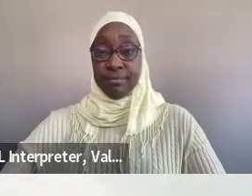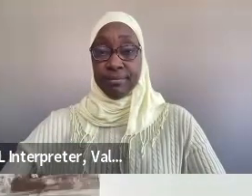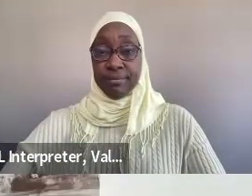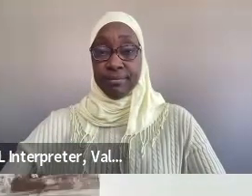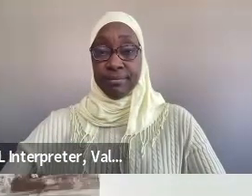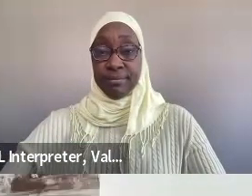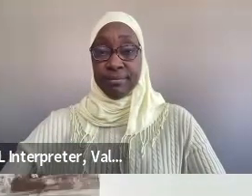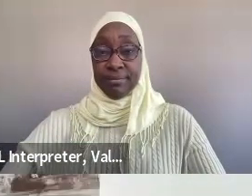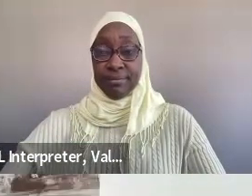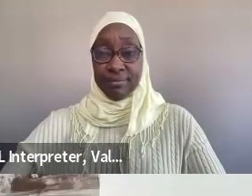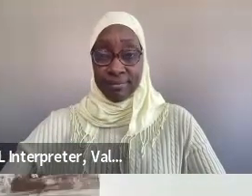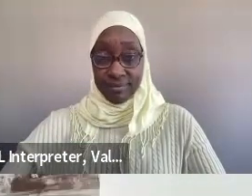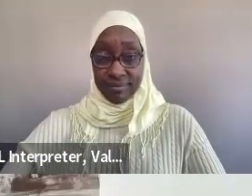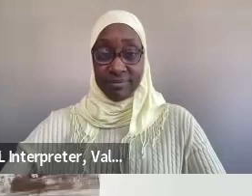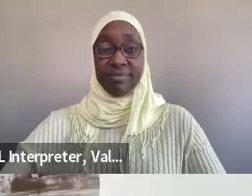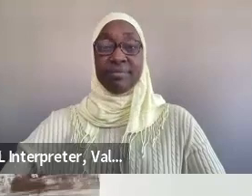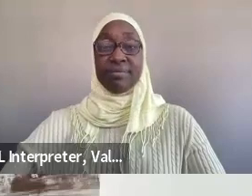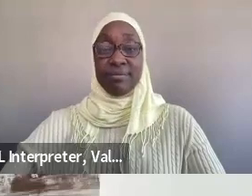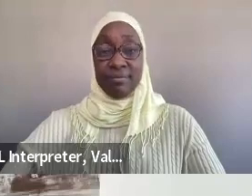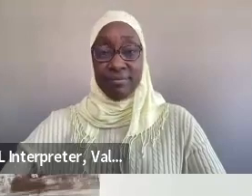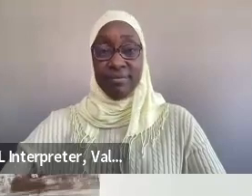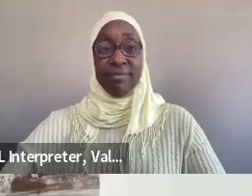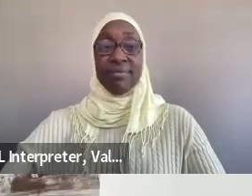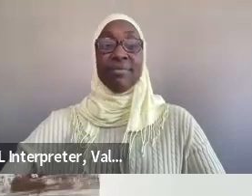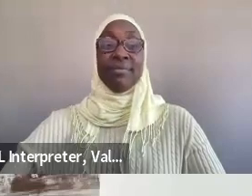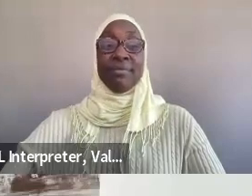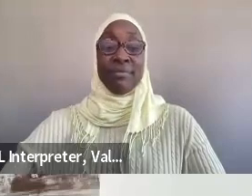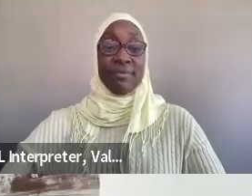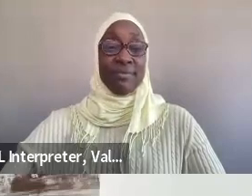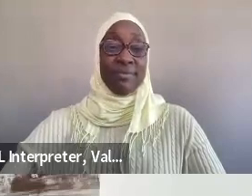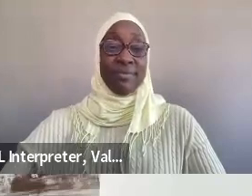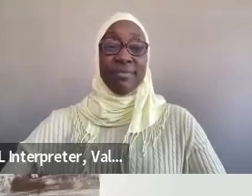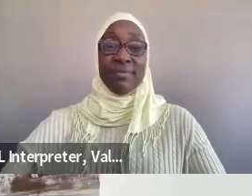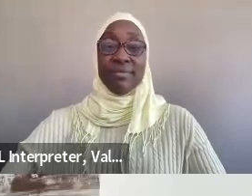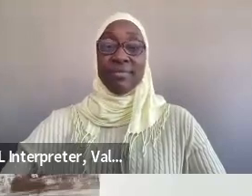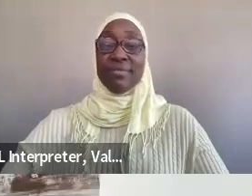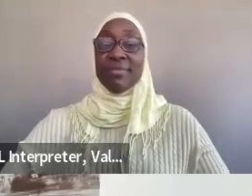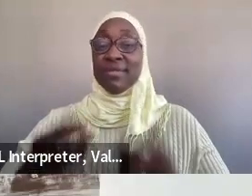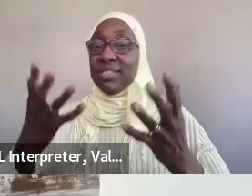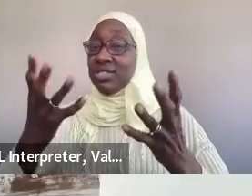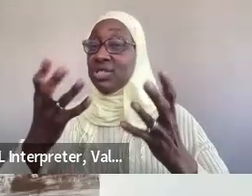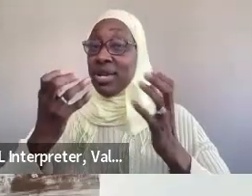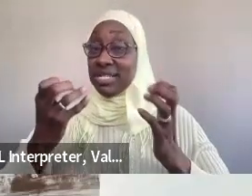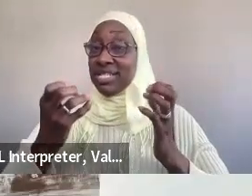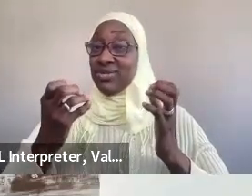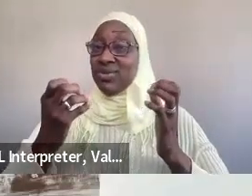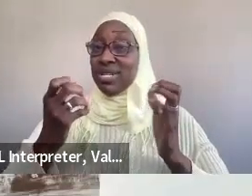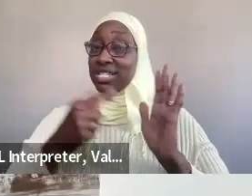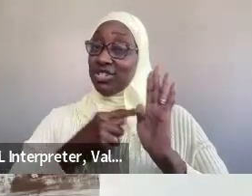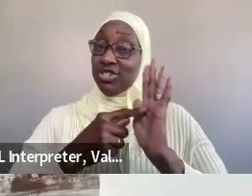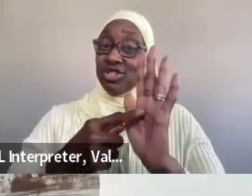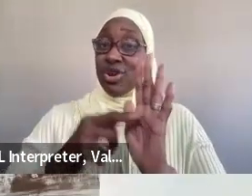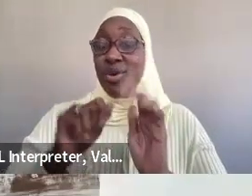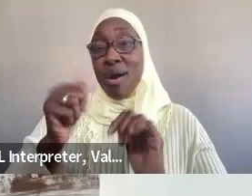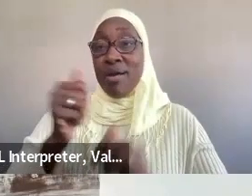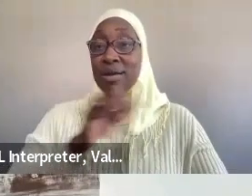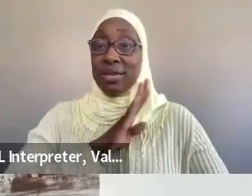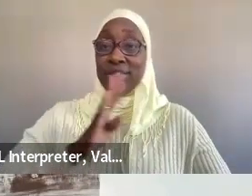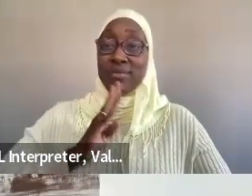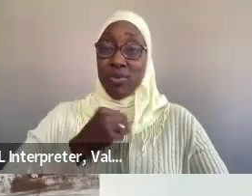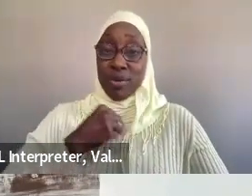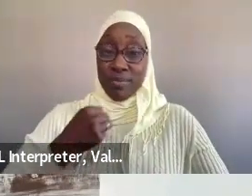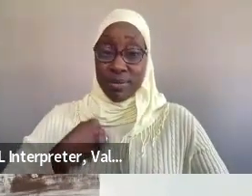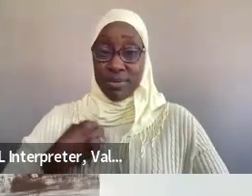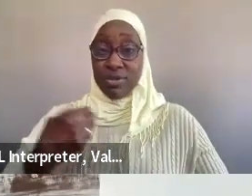Thank you. Okay, so I just want to quickly shout out our other eBoard members before we begin, just really quickly. We have our Vice